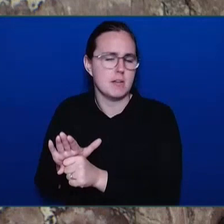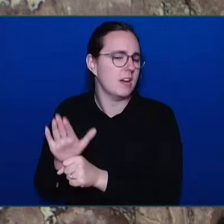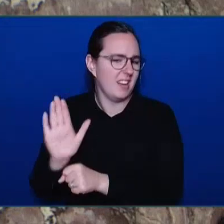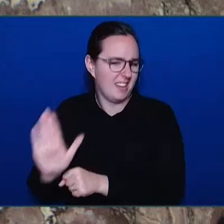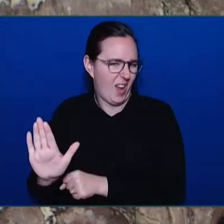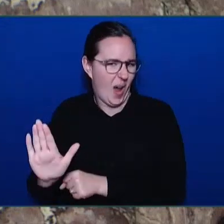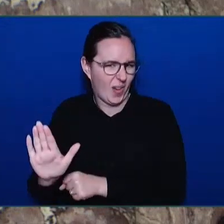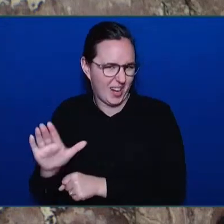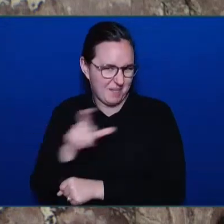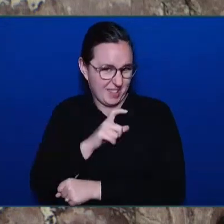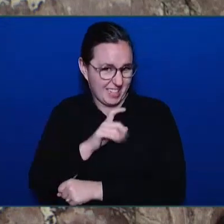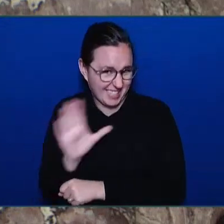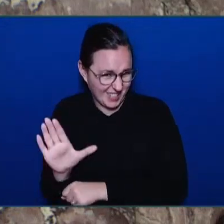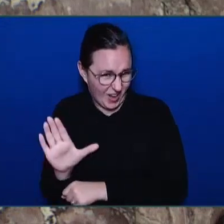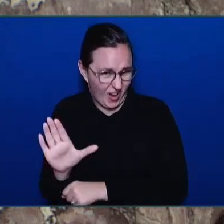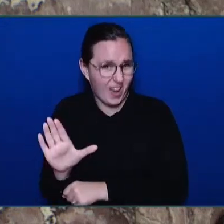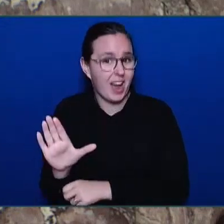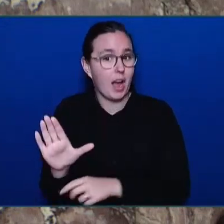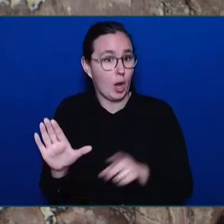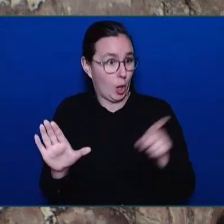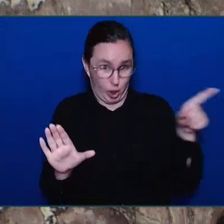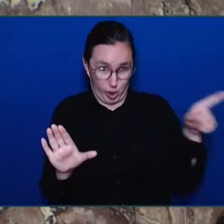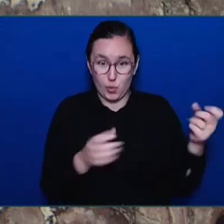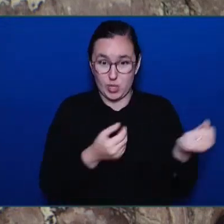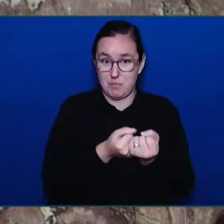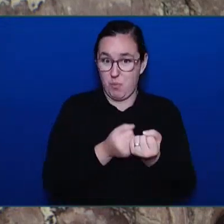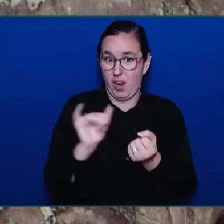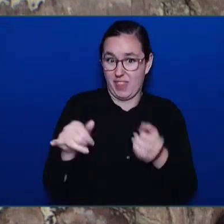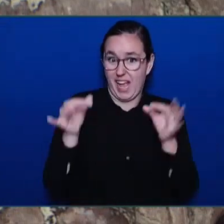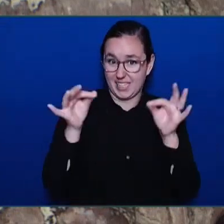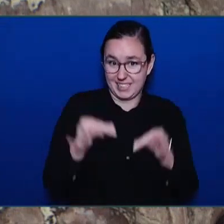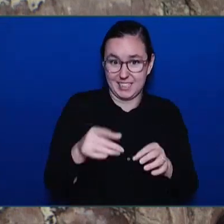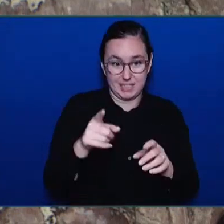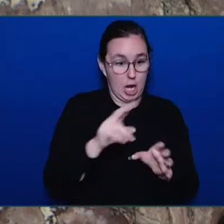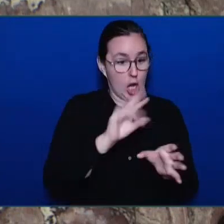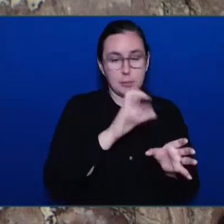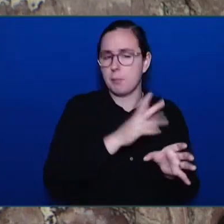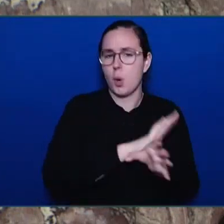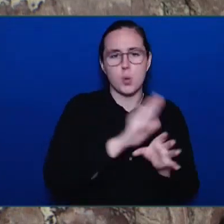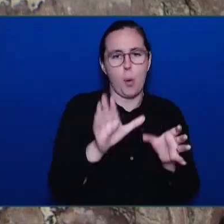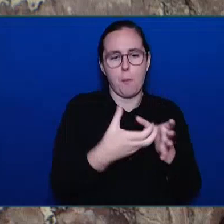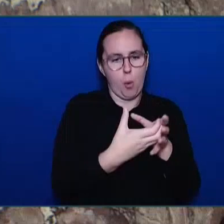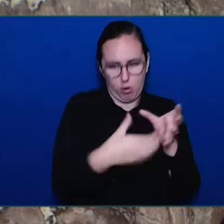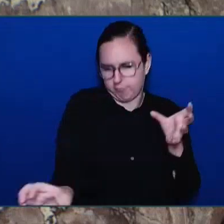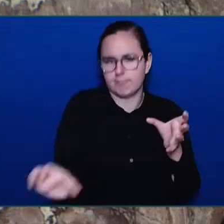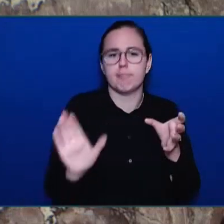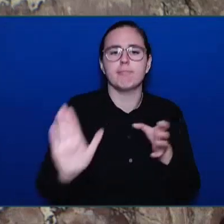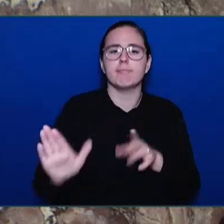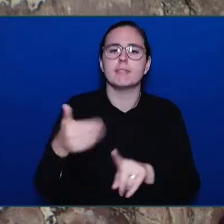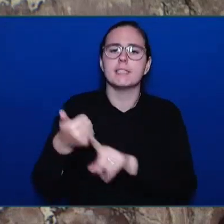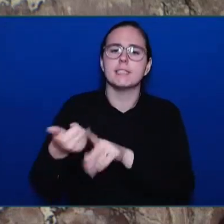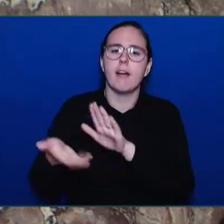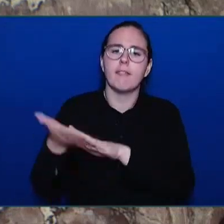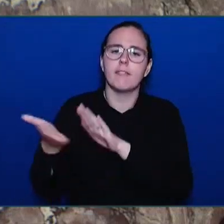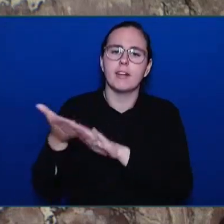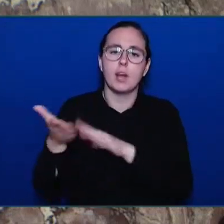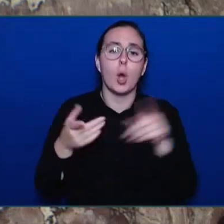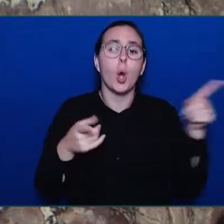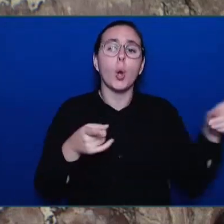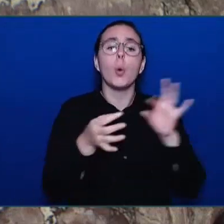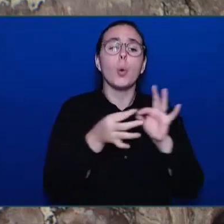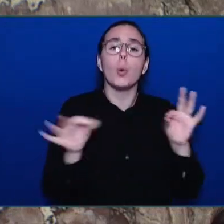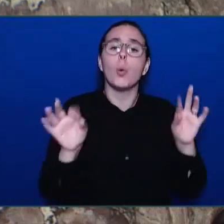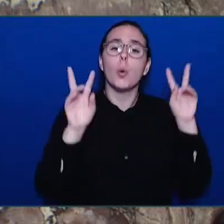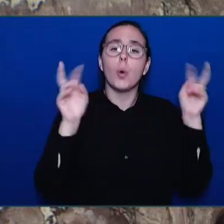he hoped to see we will work hard for a smooth and successful transition for Surrey's own local police